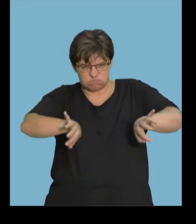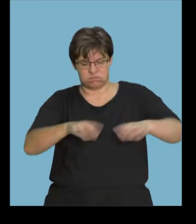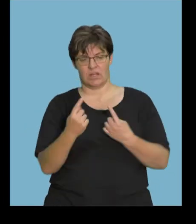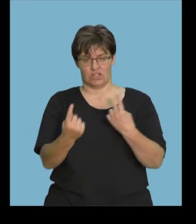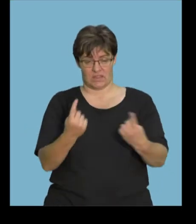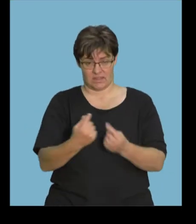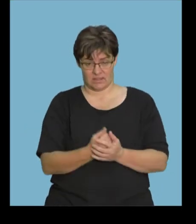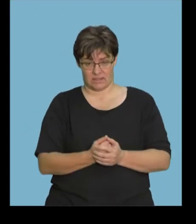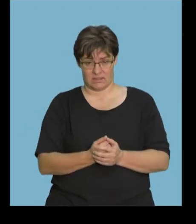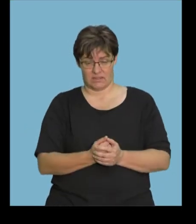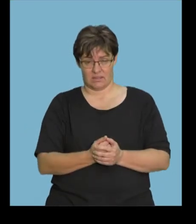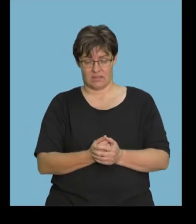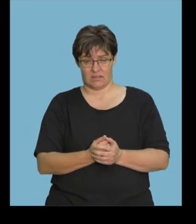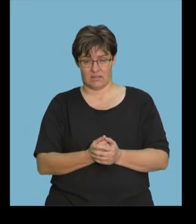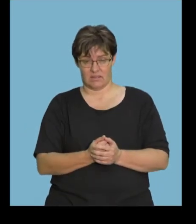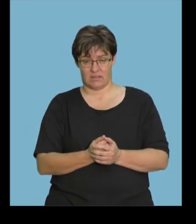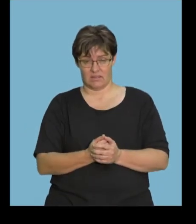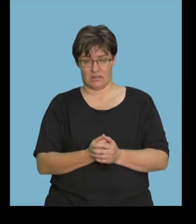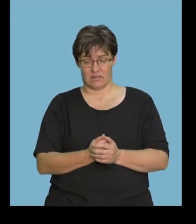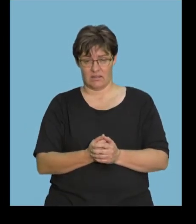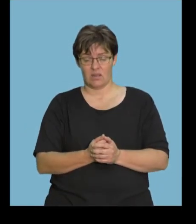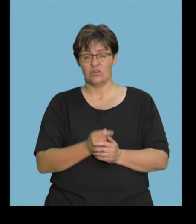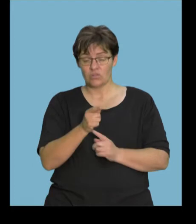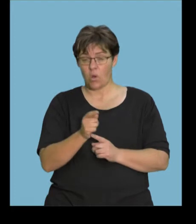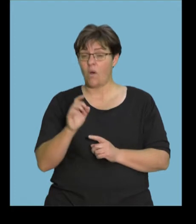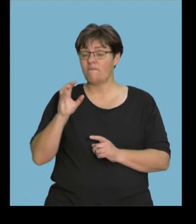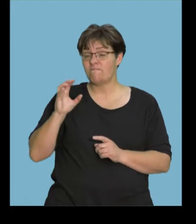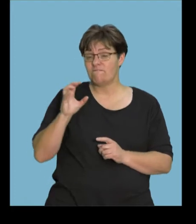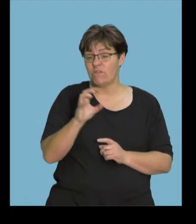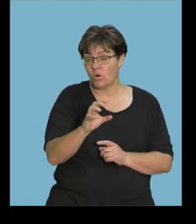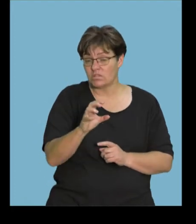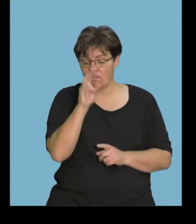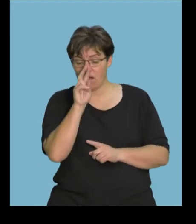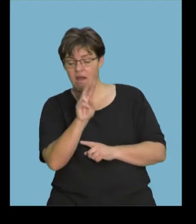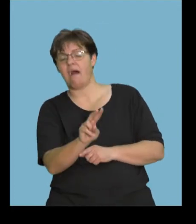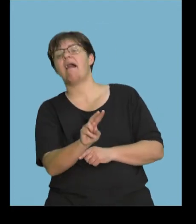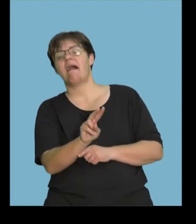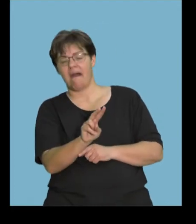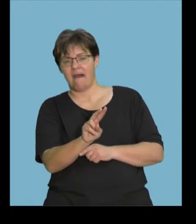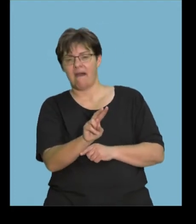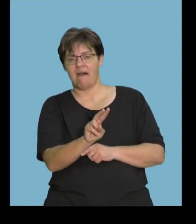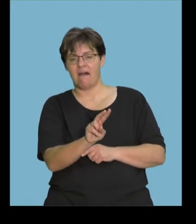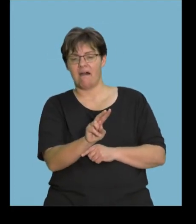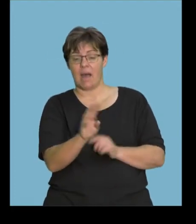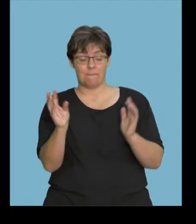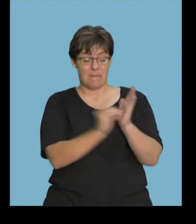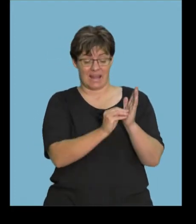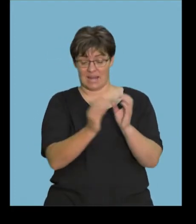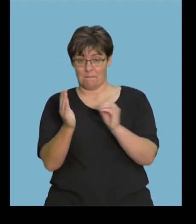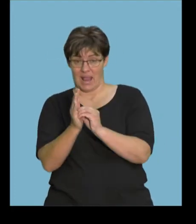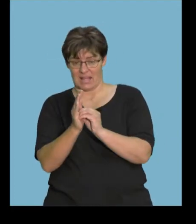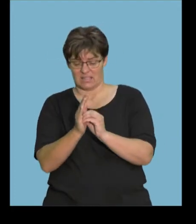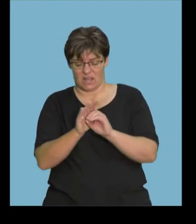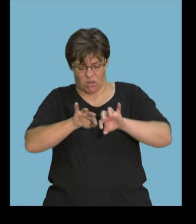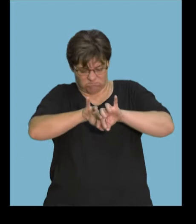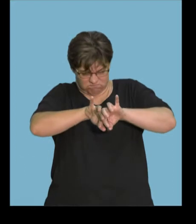away. So the force that is relevant in this case, in terms of the observation, is that as these two push